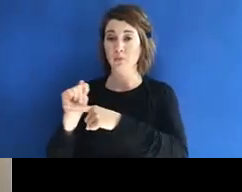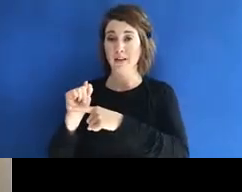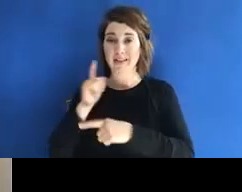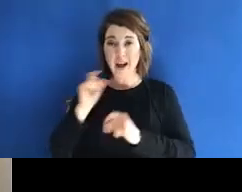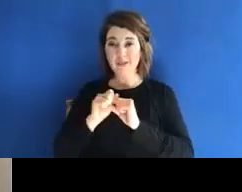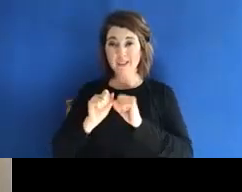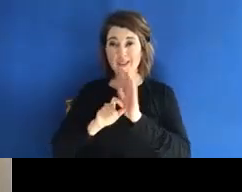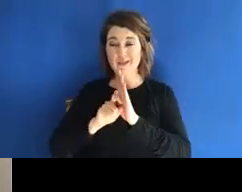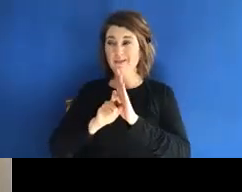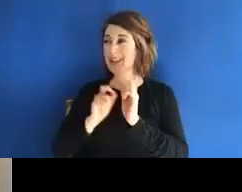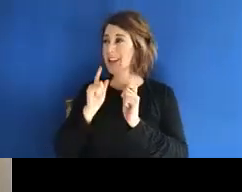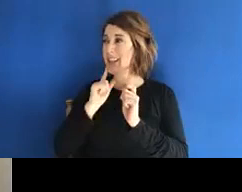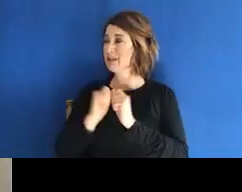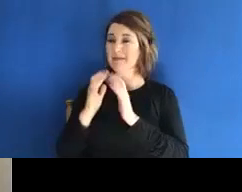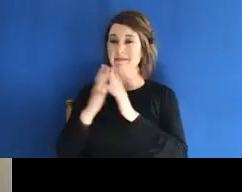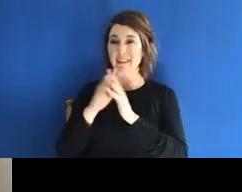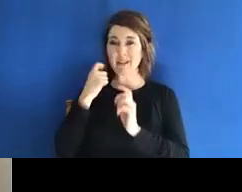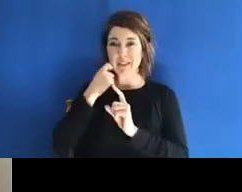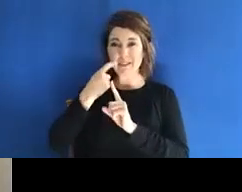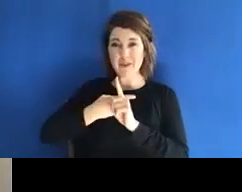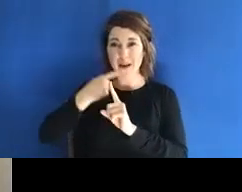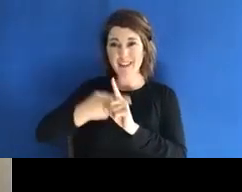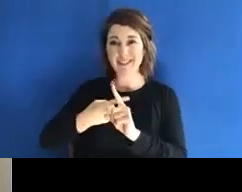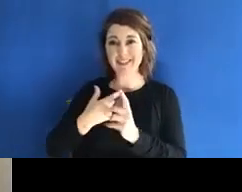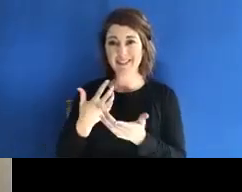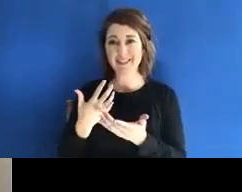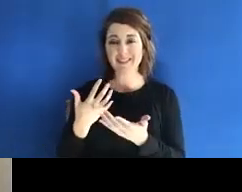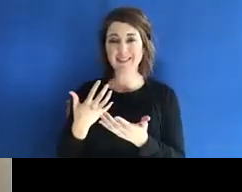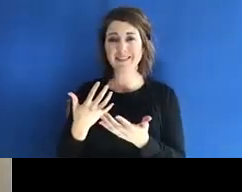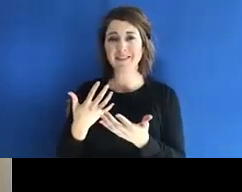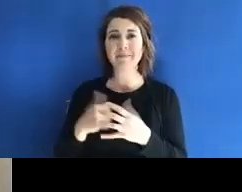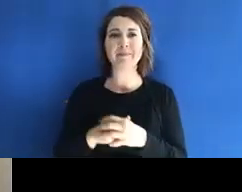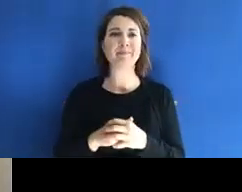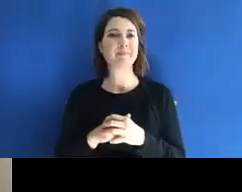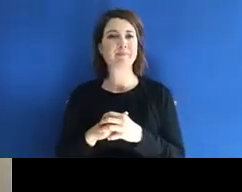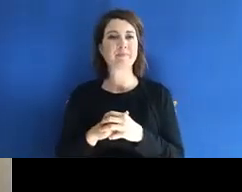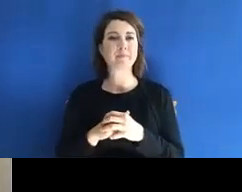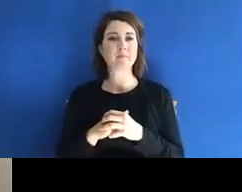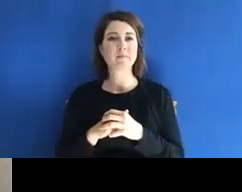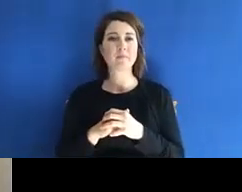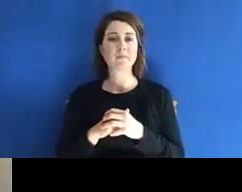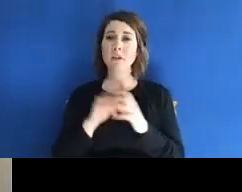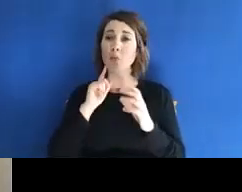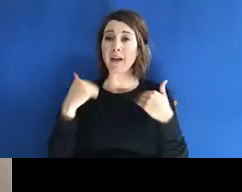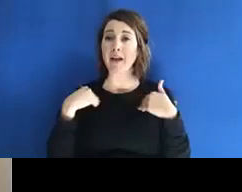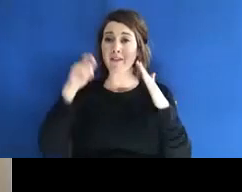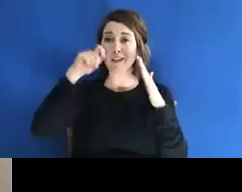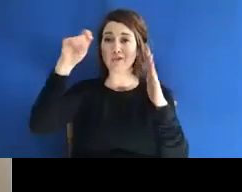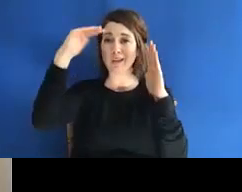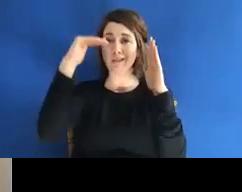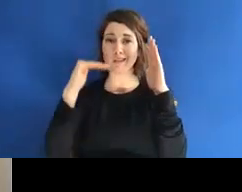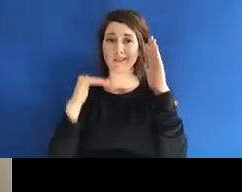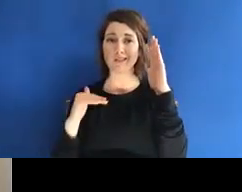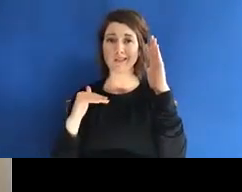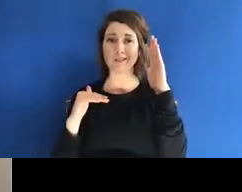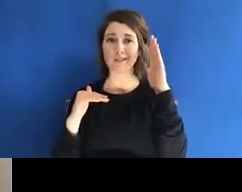leading to implementation of the new 911 this program year. Checklist we developed with the WinTAC to help